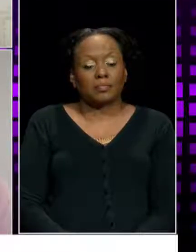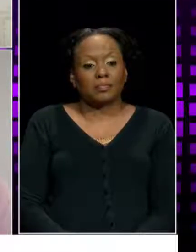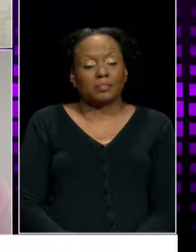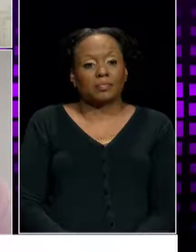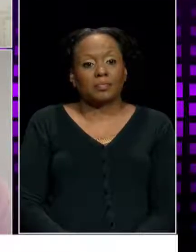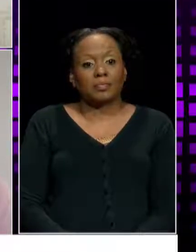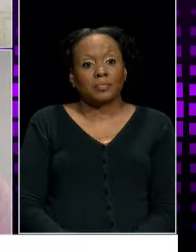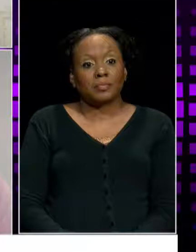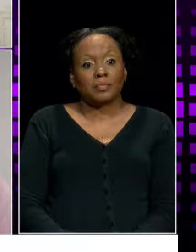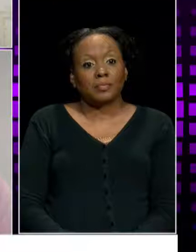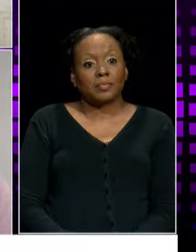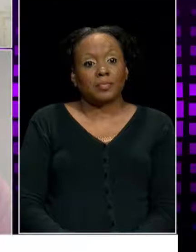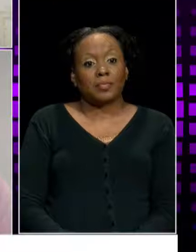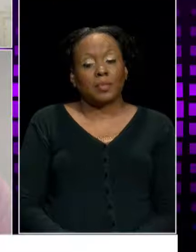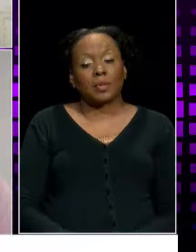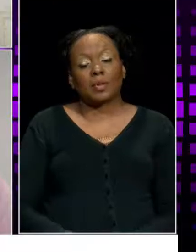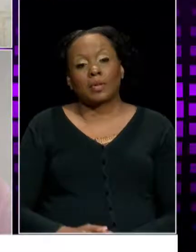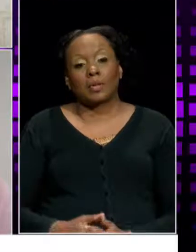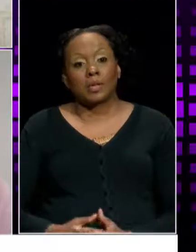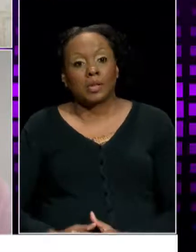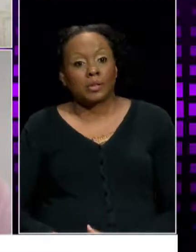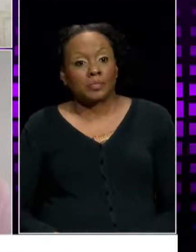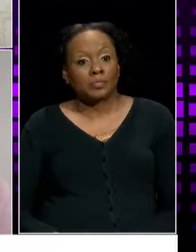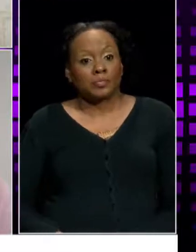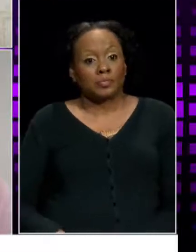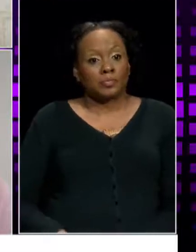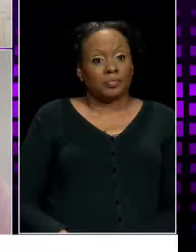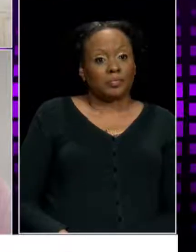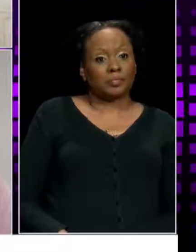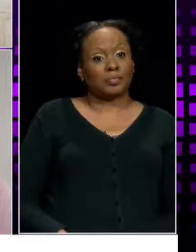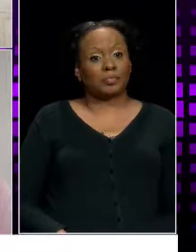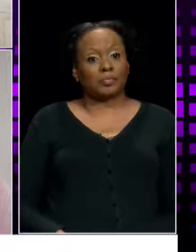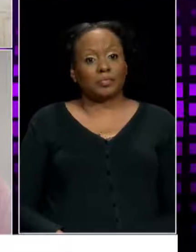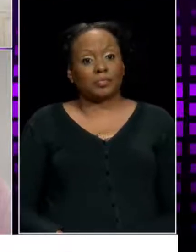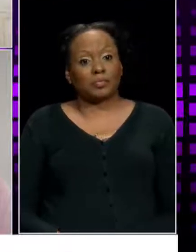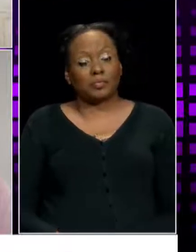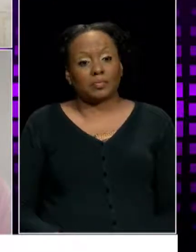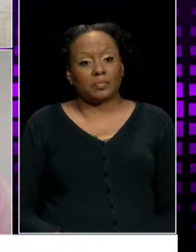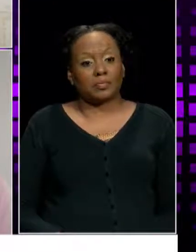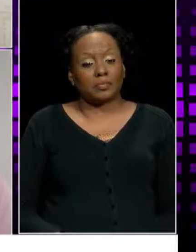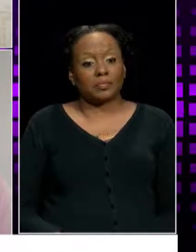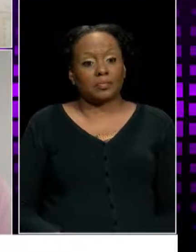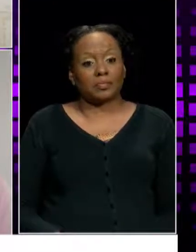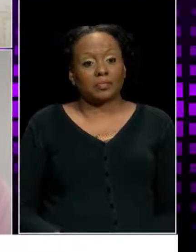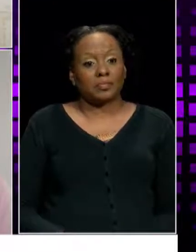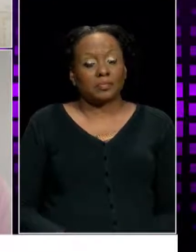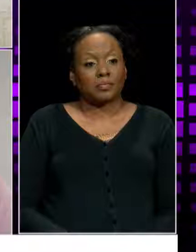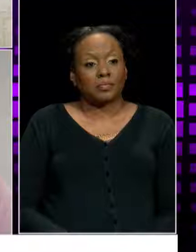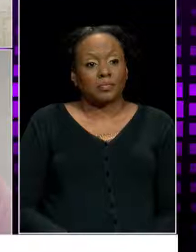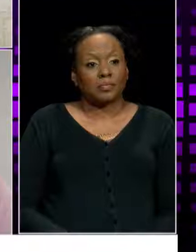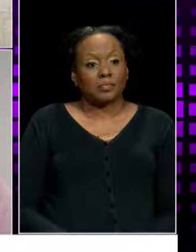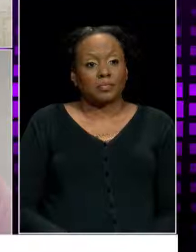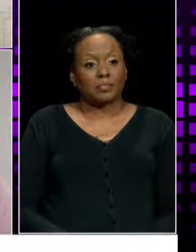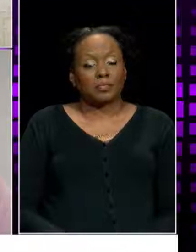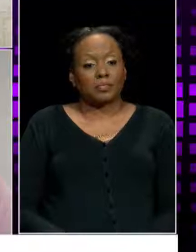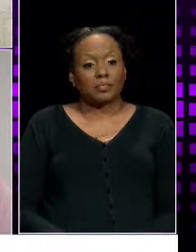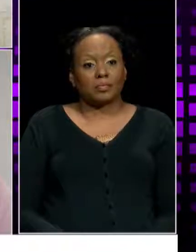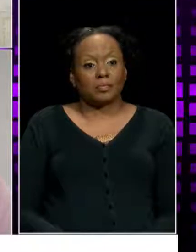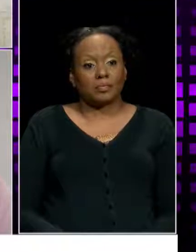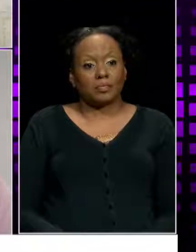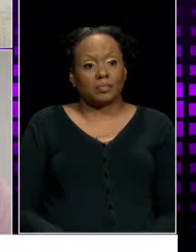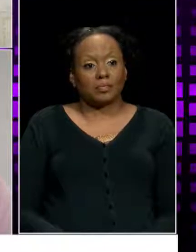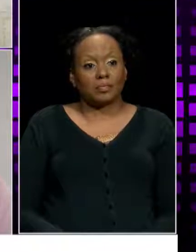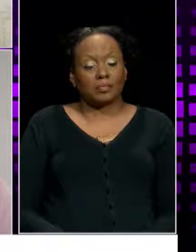talking about the community development, has your report then done, I think, polls to look at what types